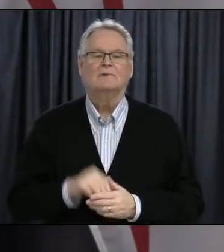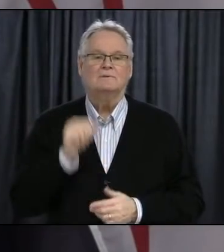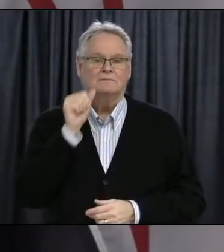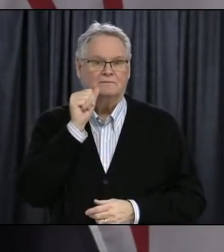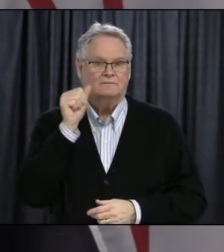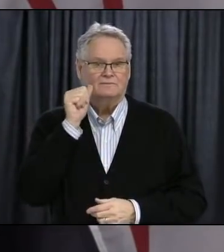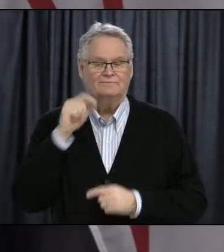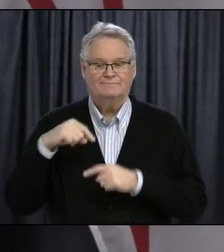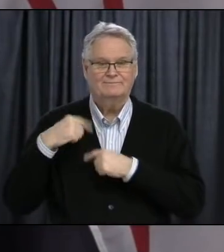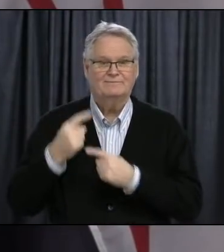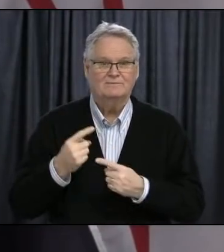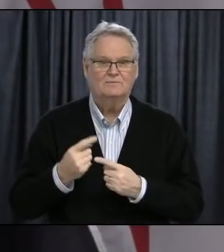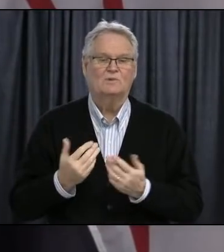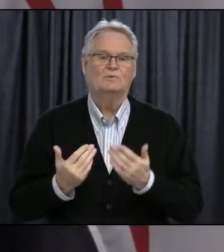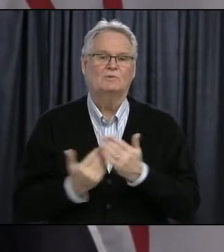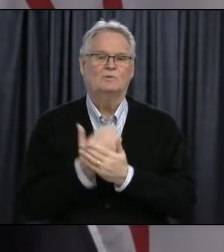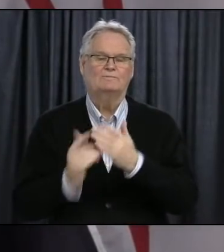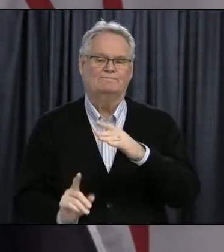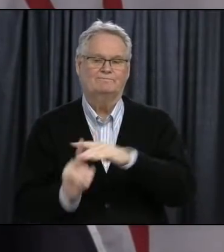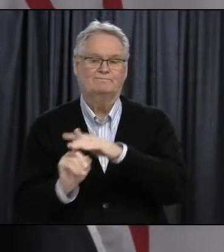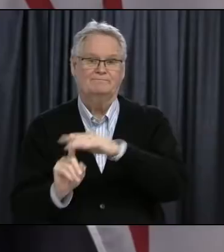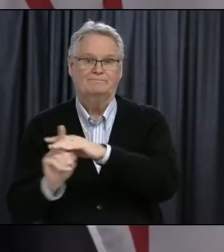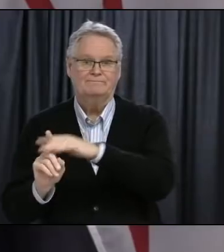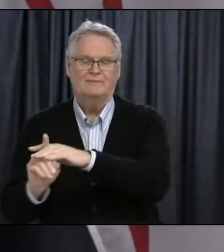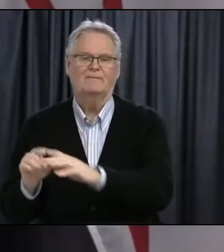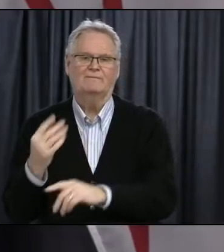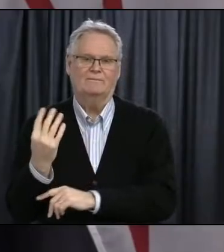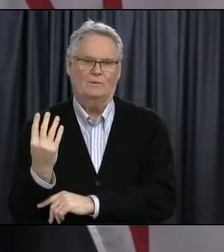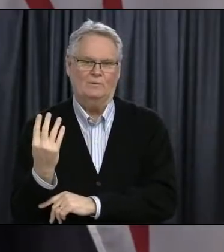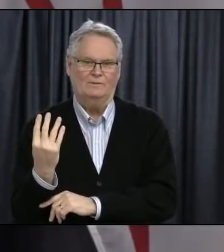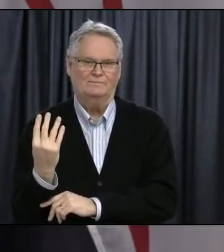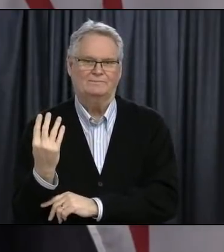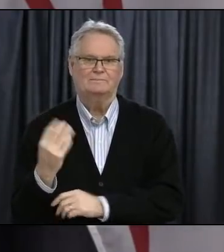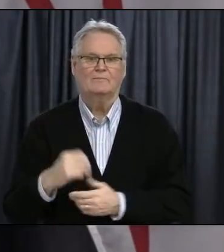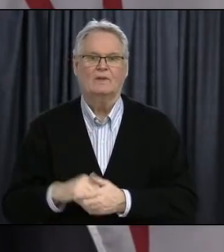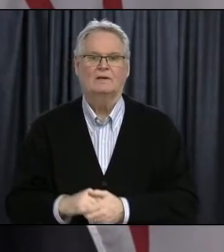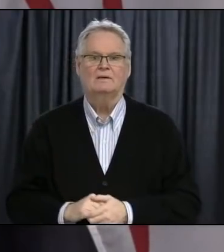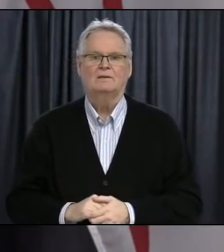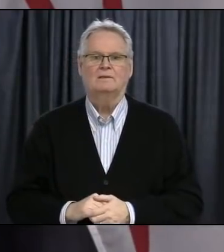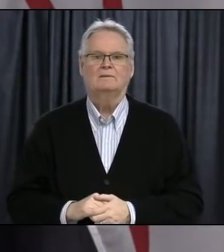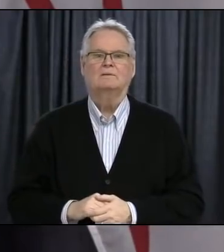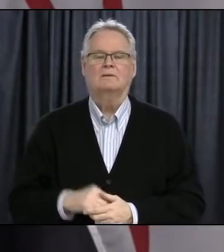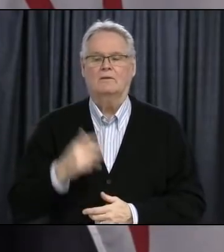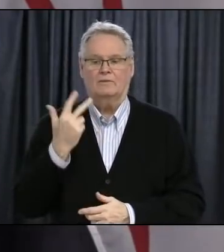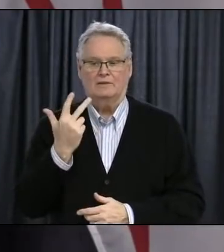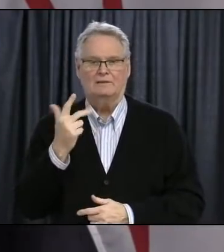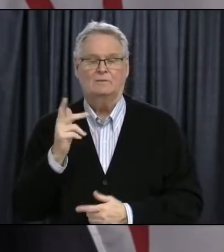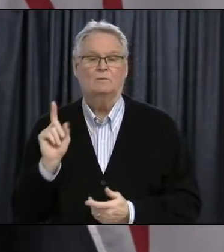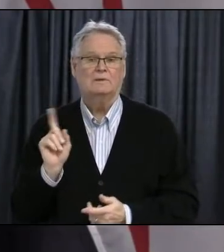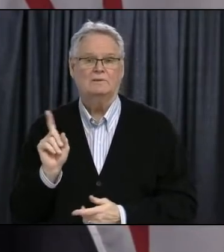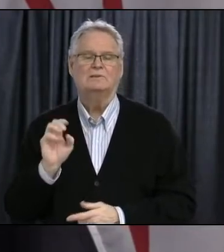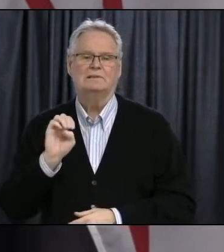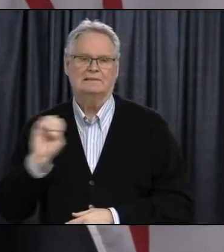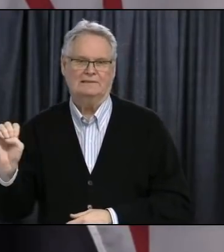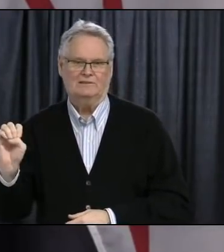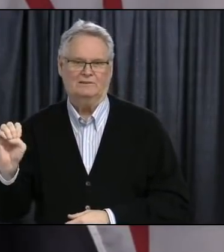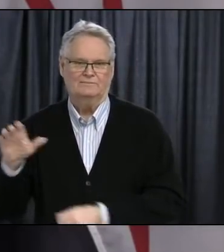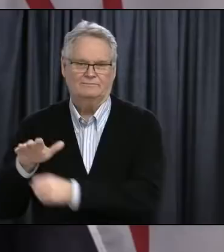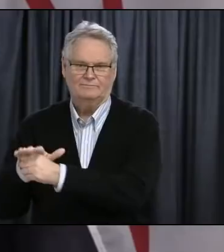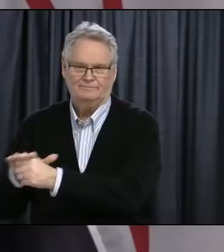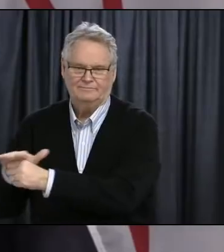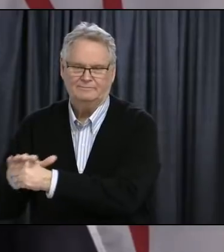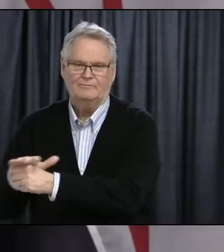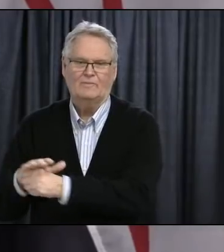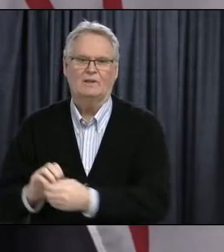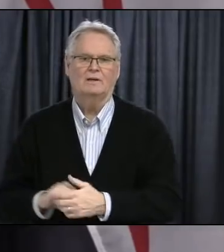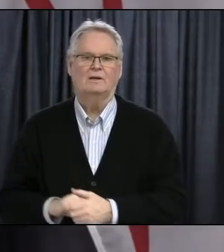new confirmed COVID-19 cases in our province. 3 are in Eastern Health, and they include 1 person